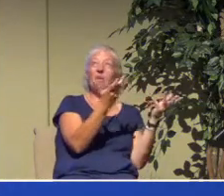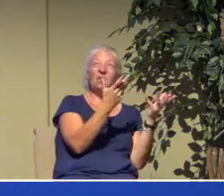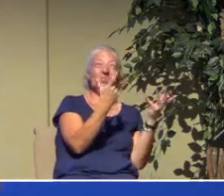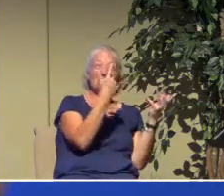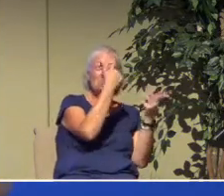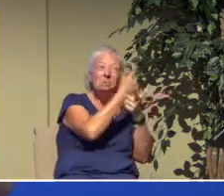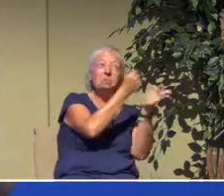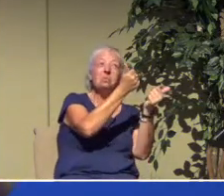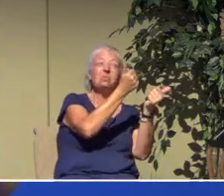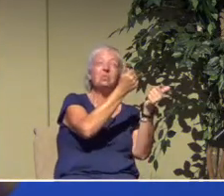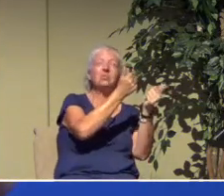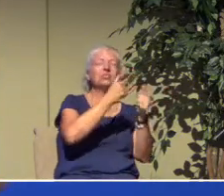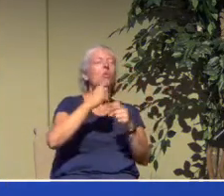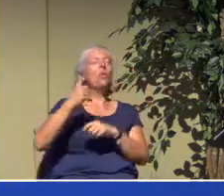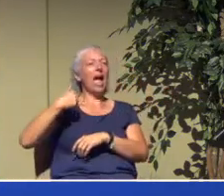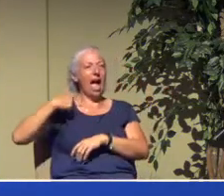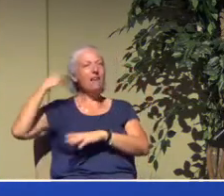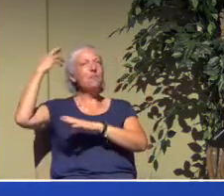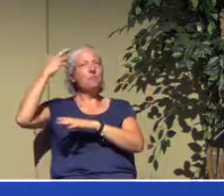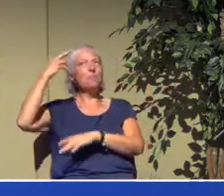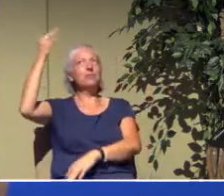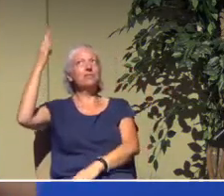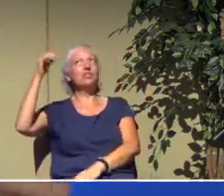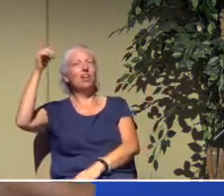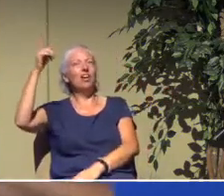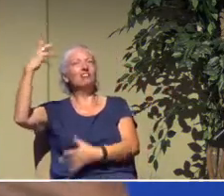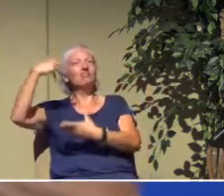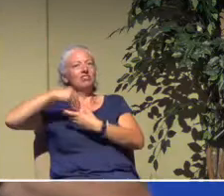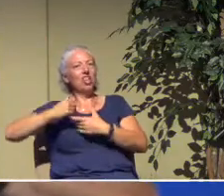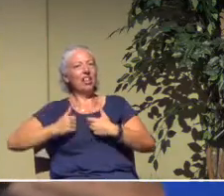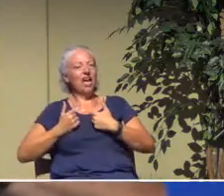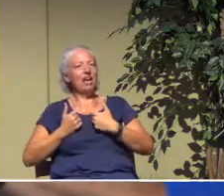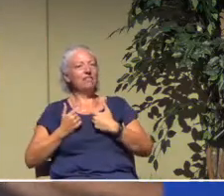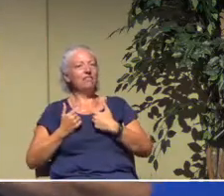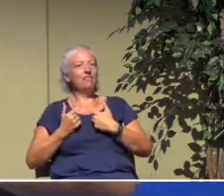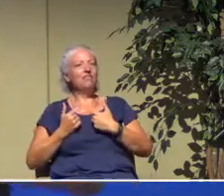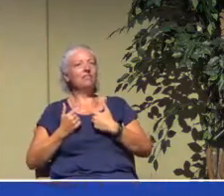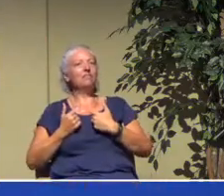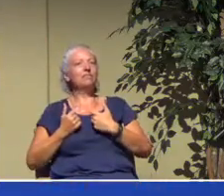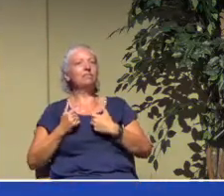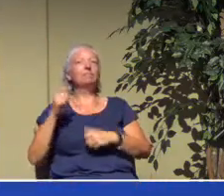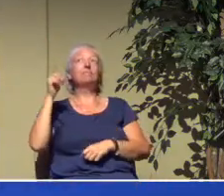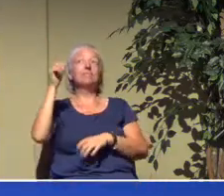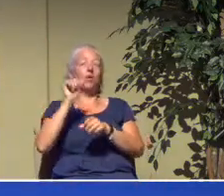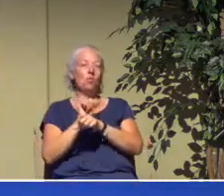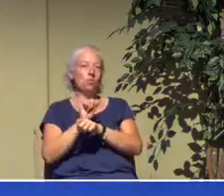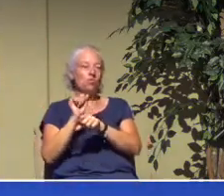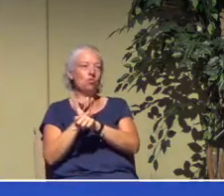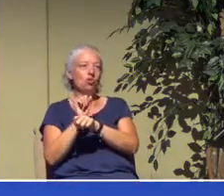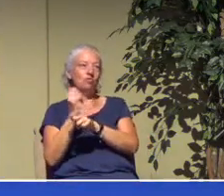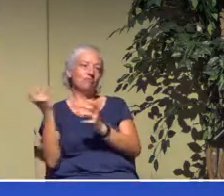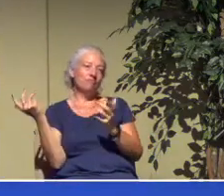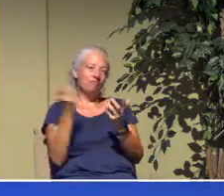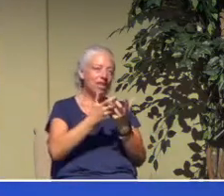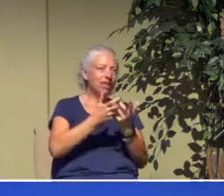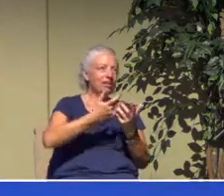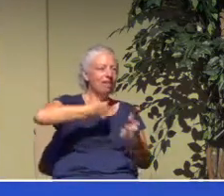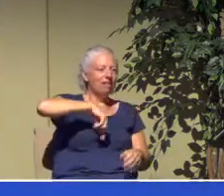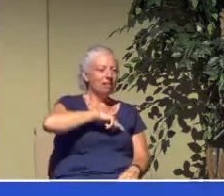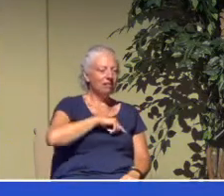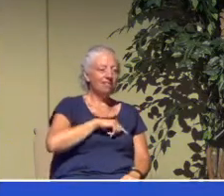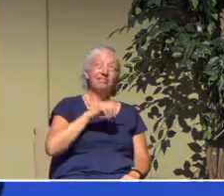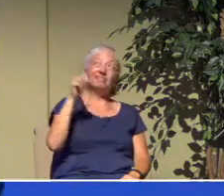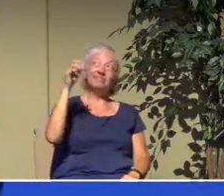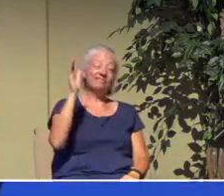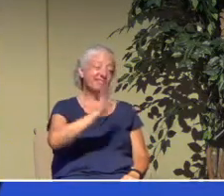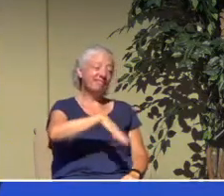purpose for God. You have to get to those buildings. But I'm going to work in a way that suits you. As he said to the Pharisees, the